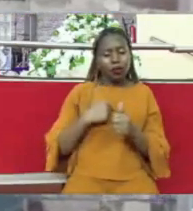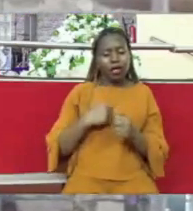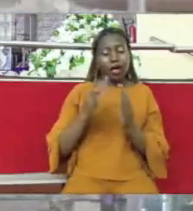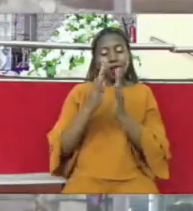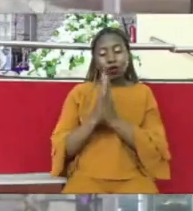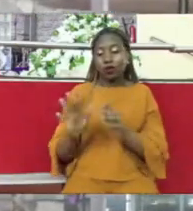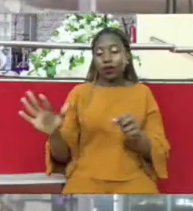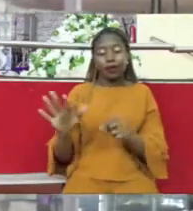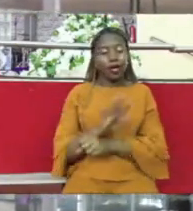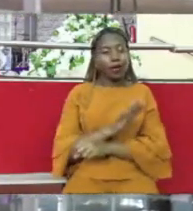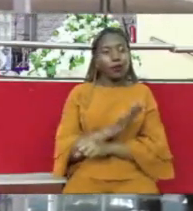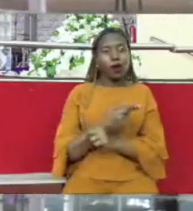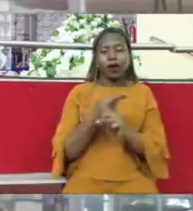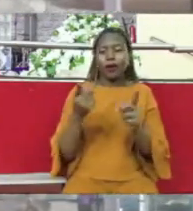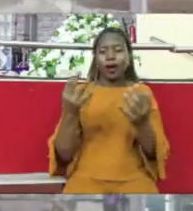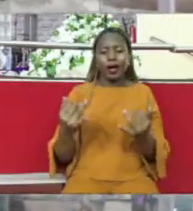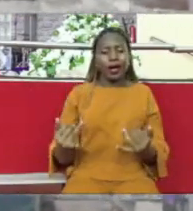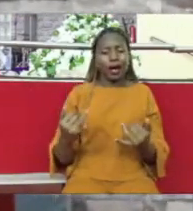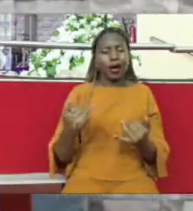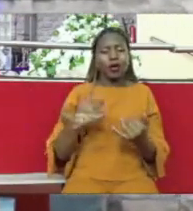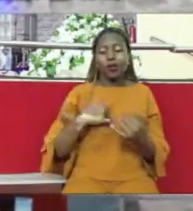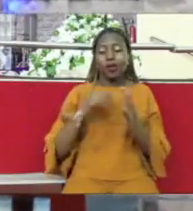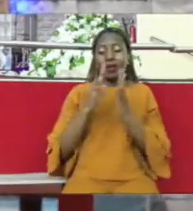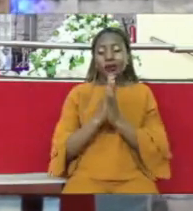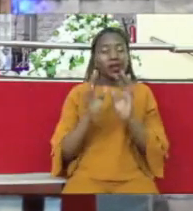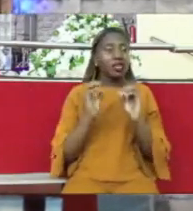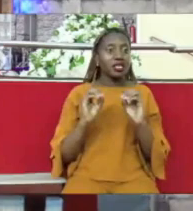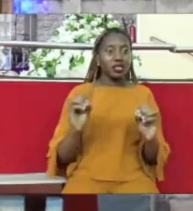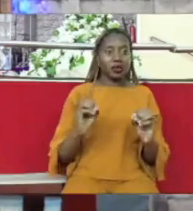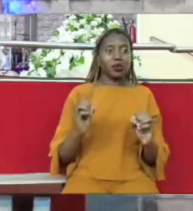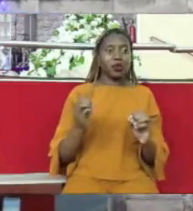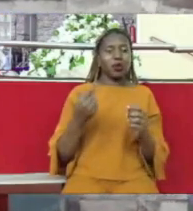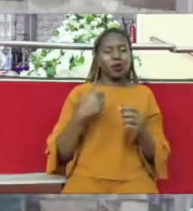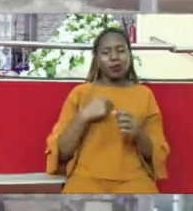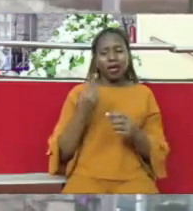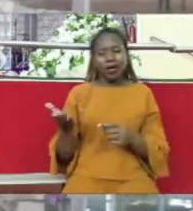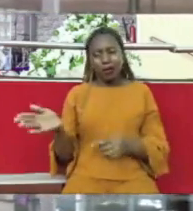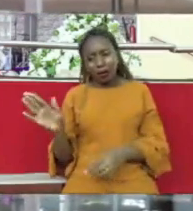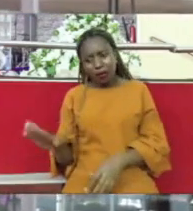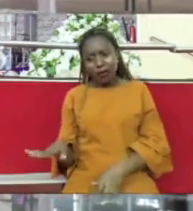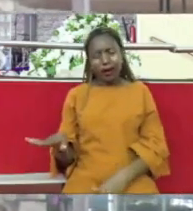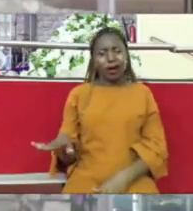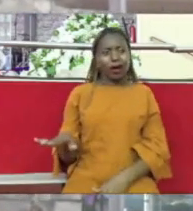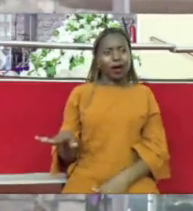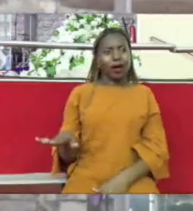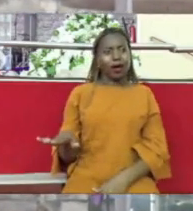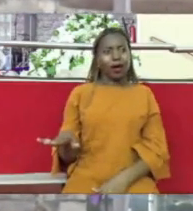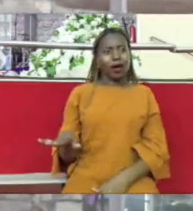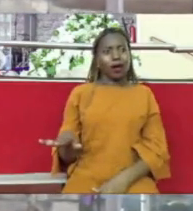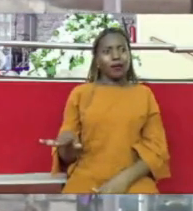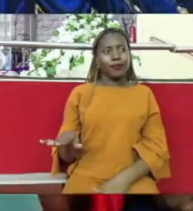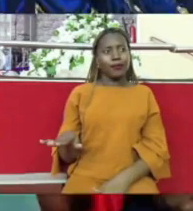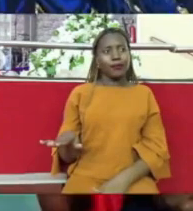Lakini siku hizi siombi. Because I found myself drifting backwards. Kwa sababu nilijipata nikirudi nyuma. I drifted backwards in